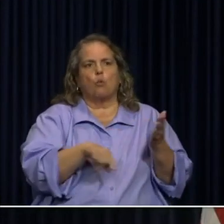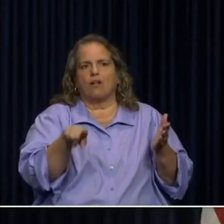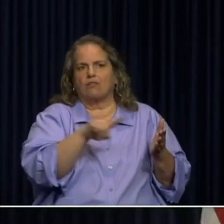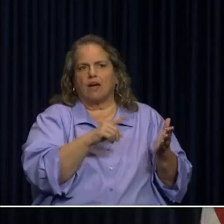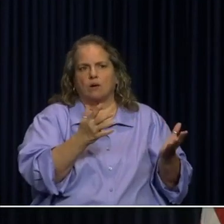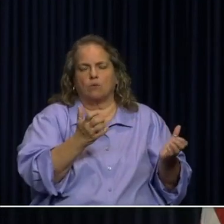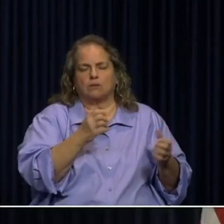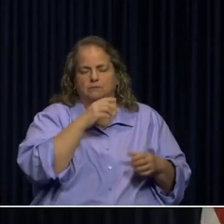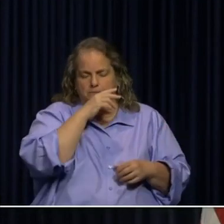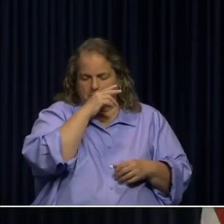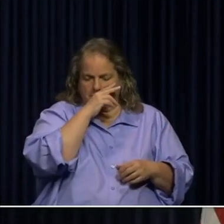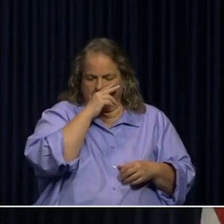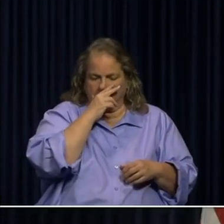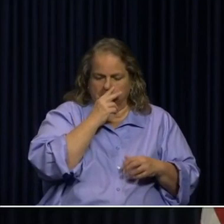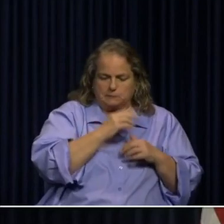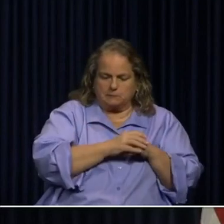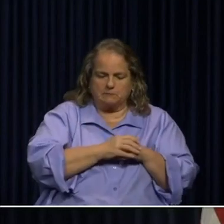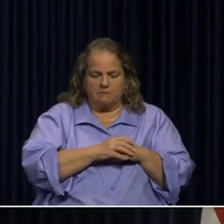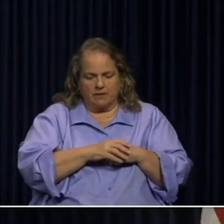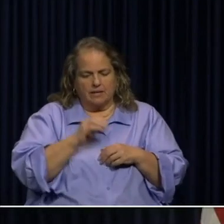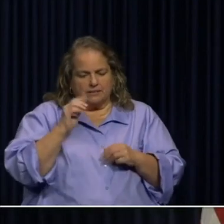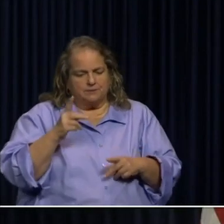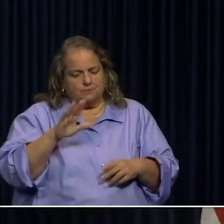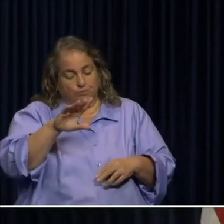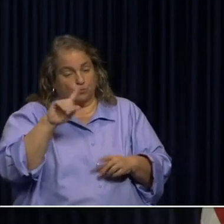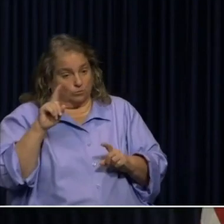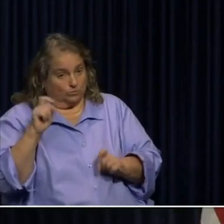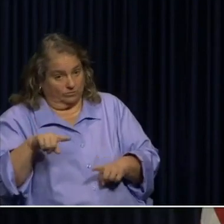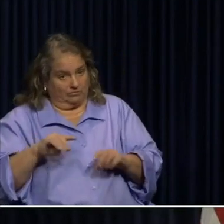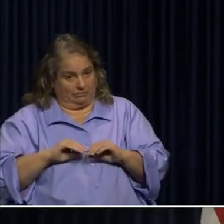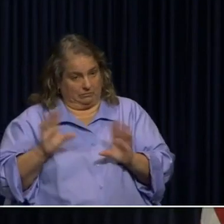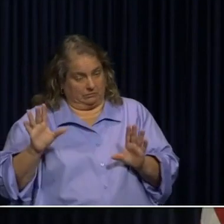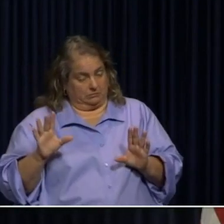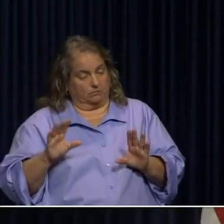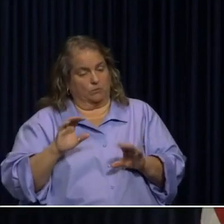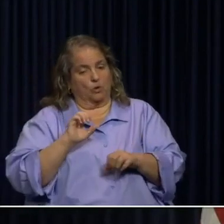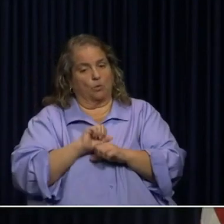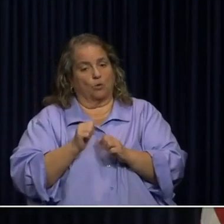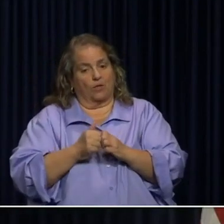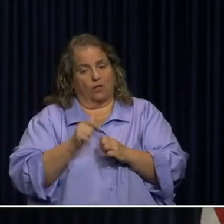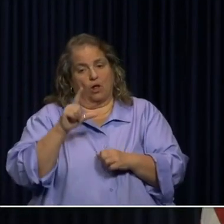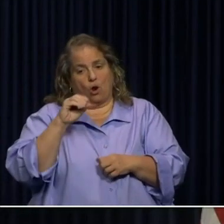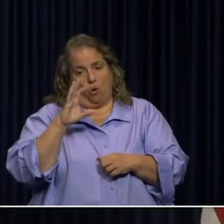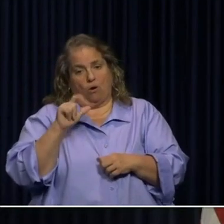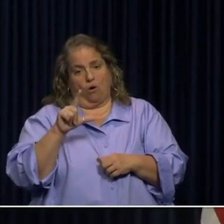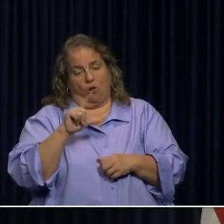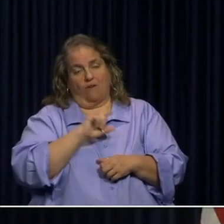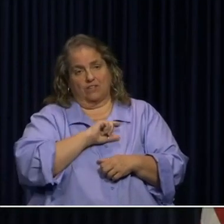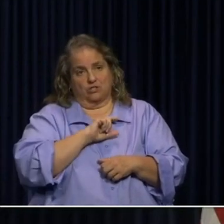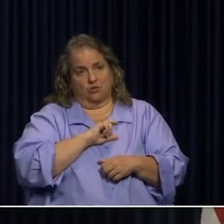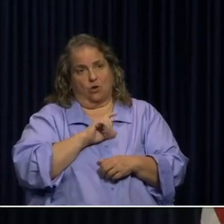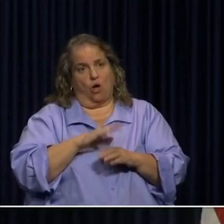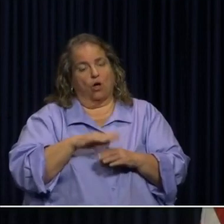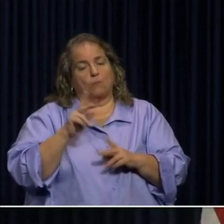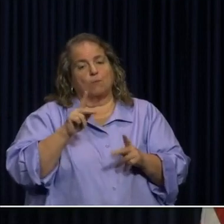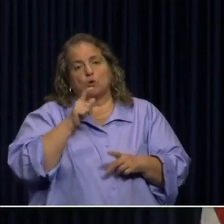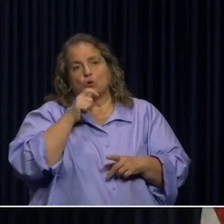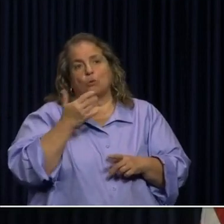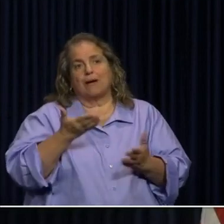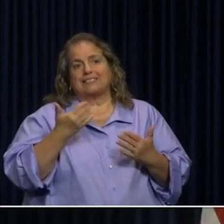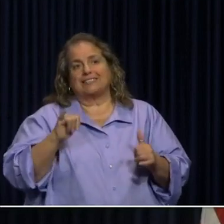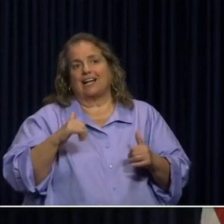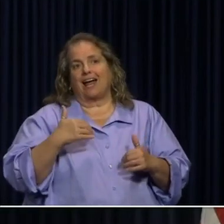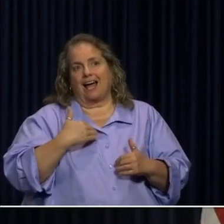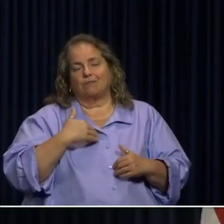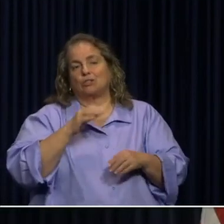to do? The question is, with working with local officials on those that might still hold mass